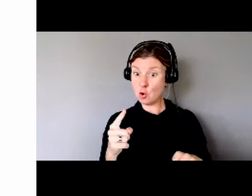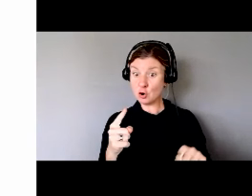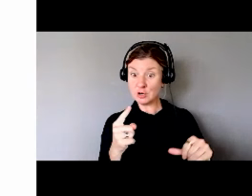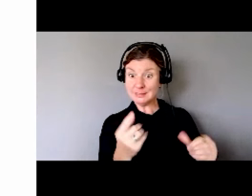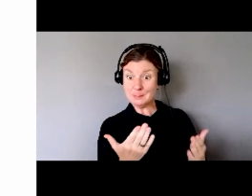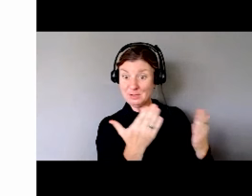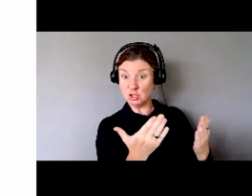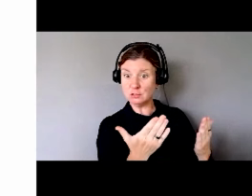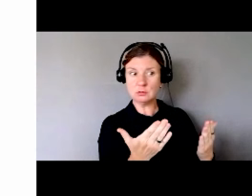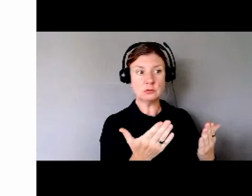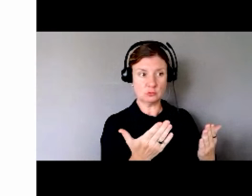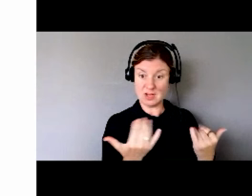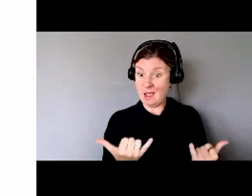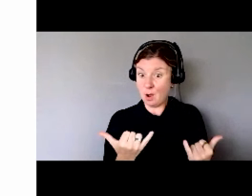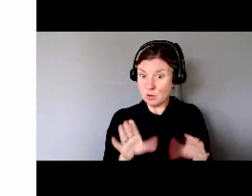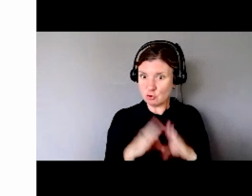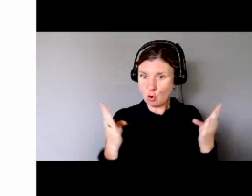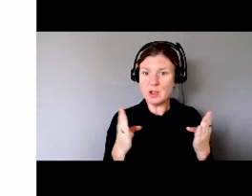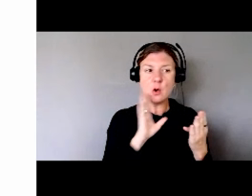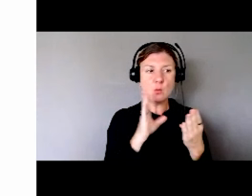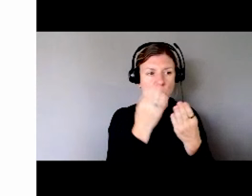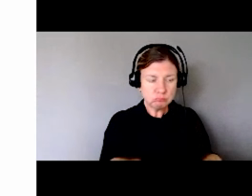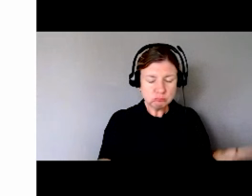until 1 p.m. on Tuesday, July 28th.